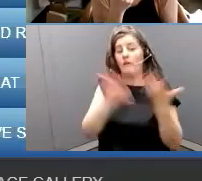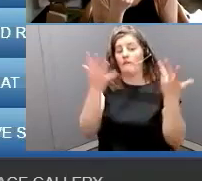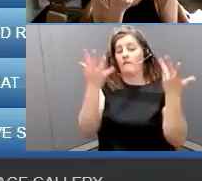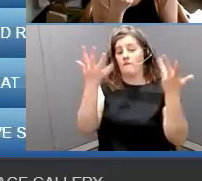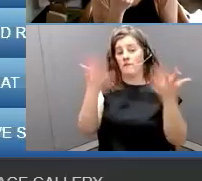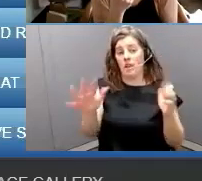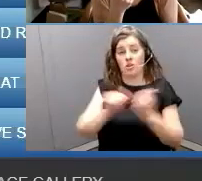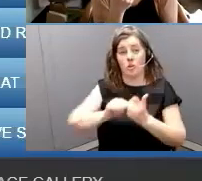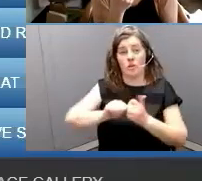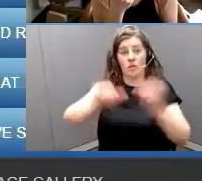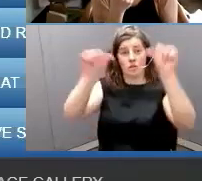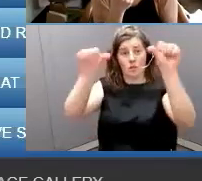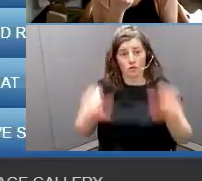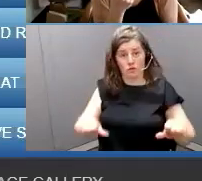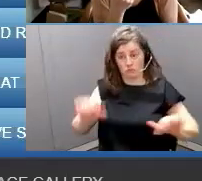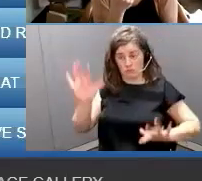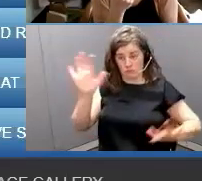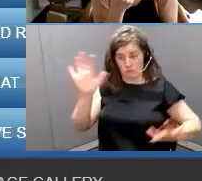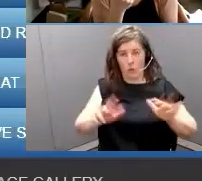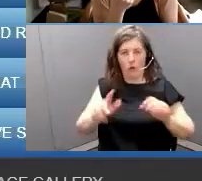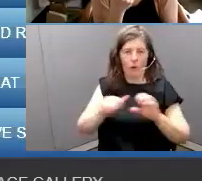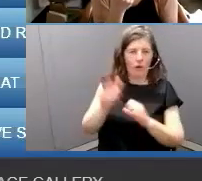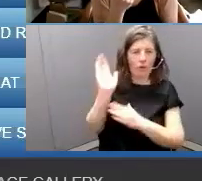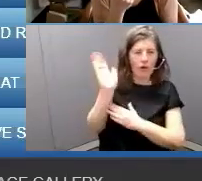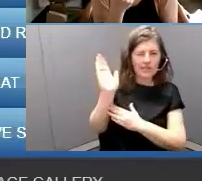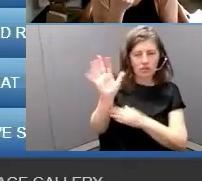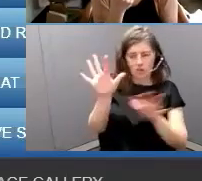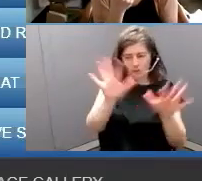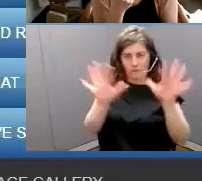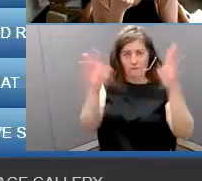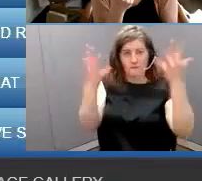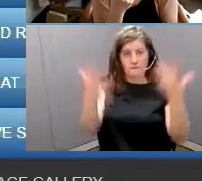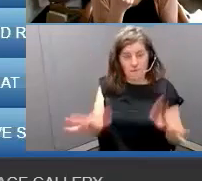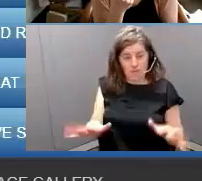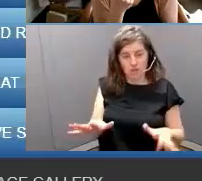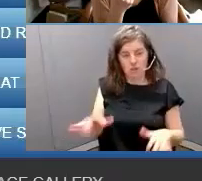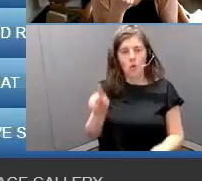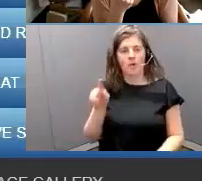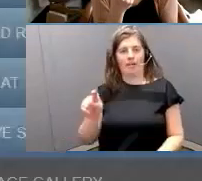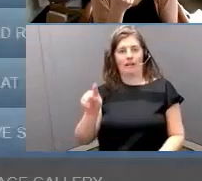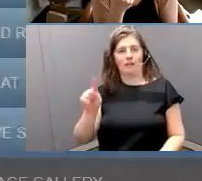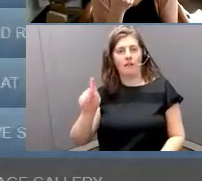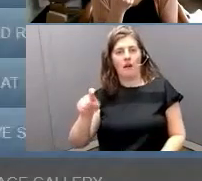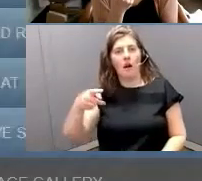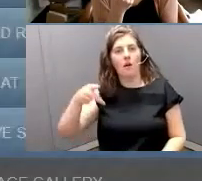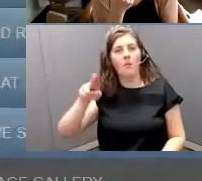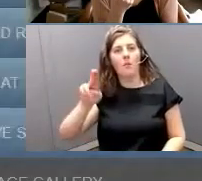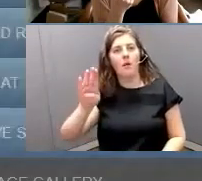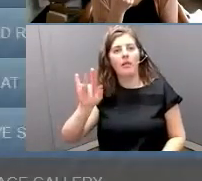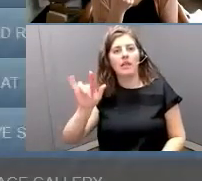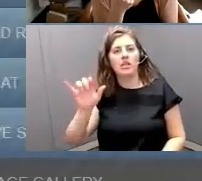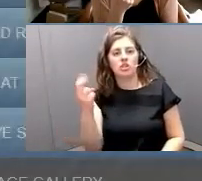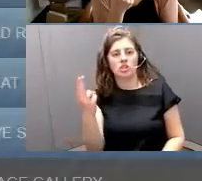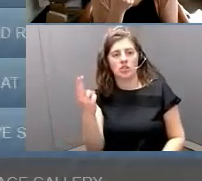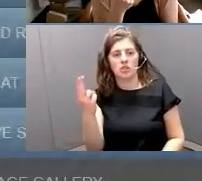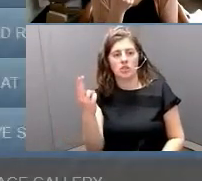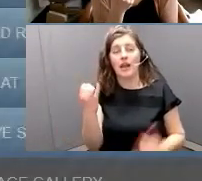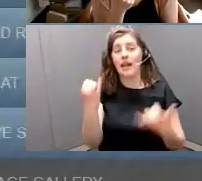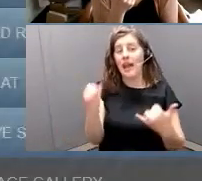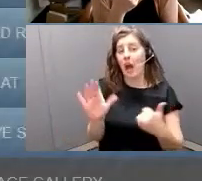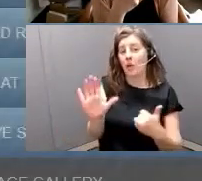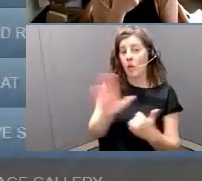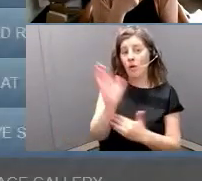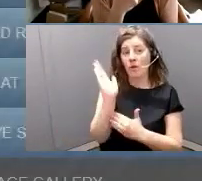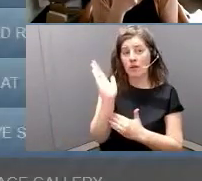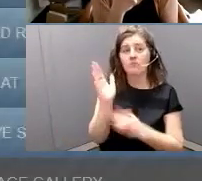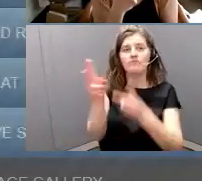your poster, or with your presentation rather, excuse me, you're gonna wanna click publish. Now your presentation is